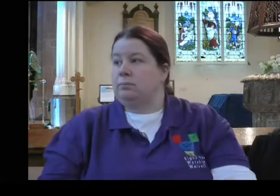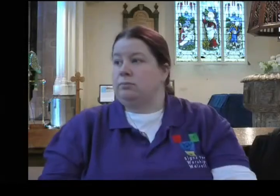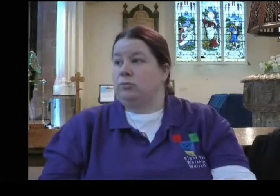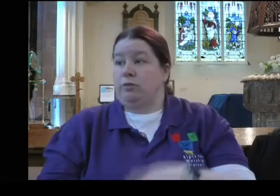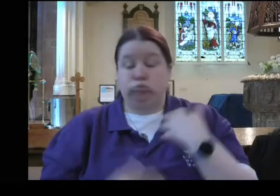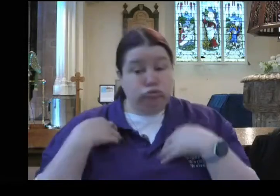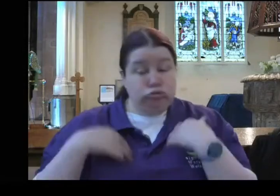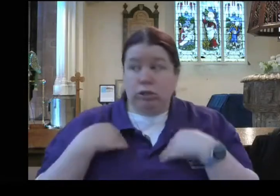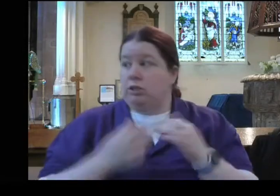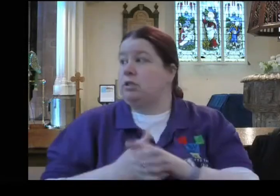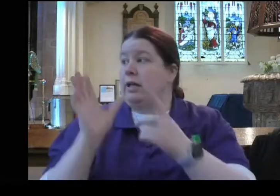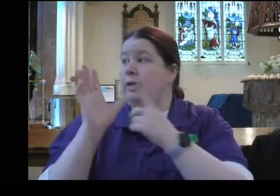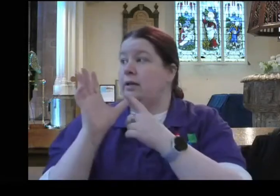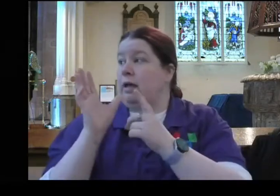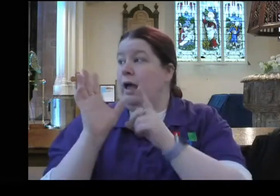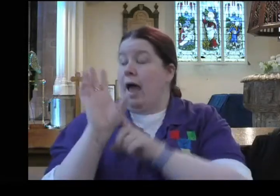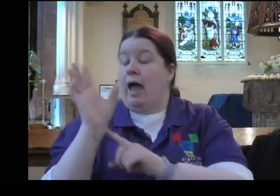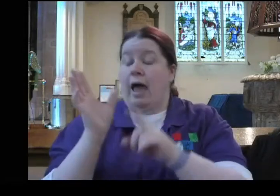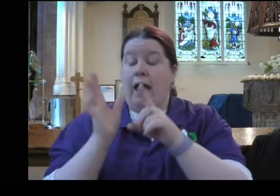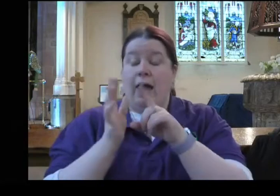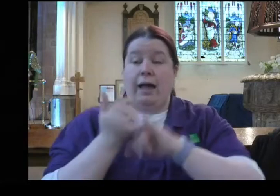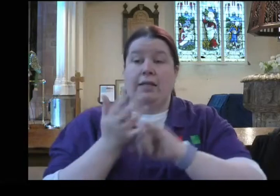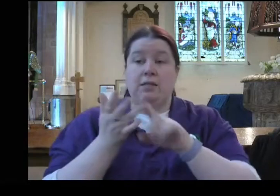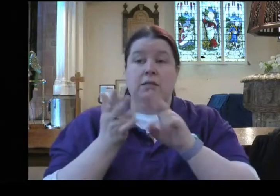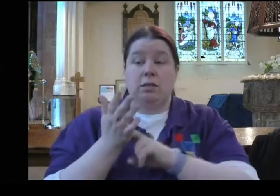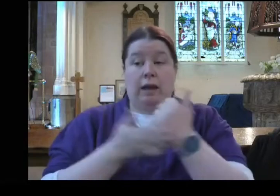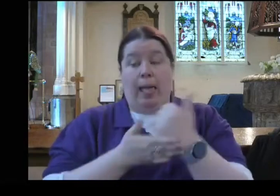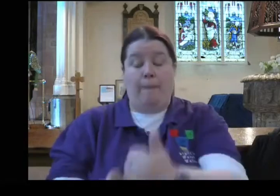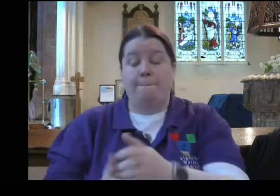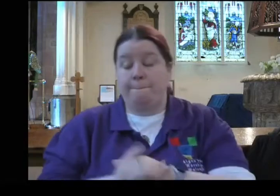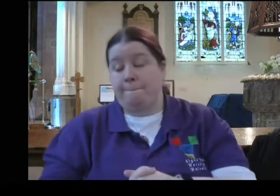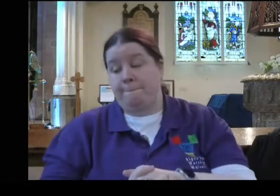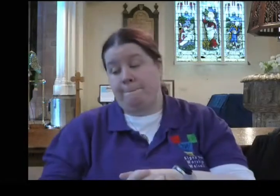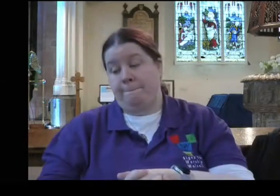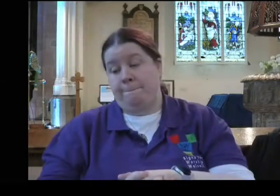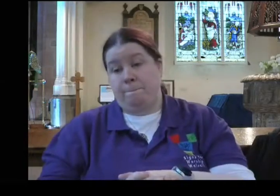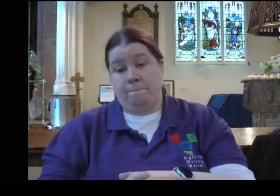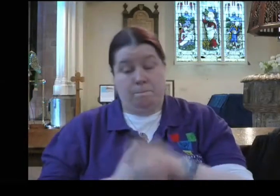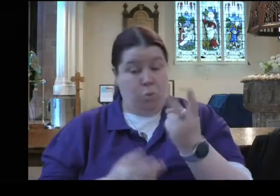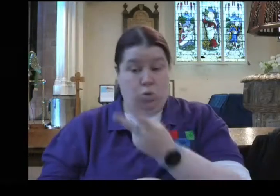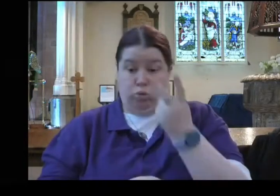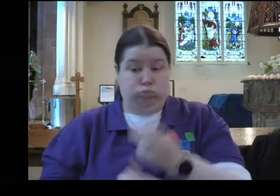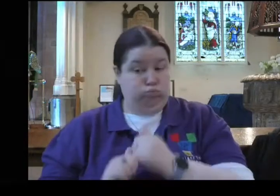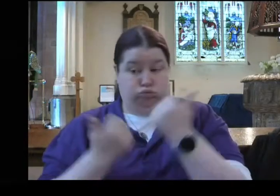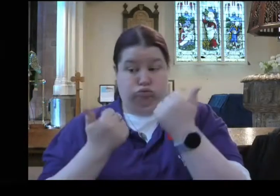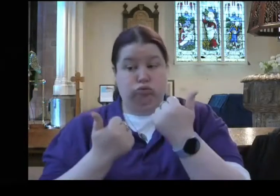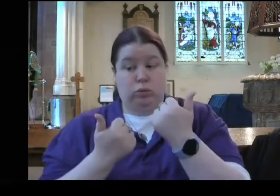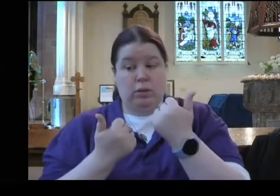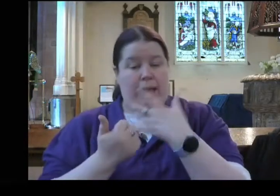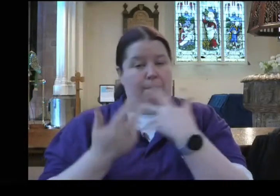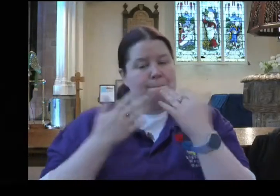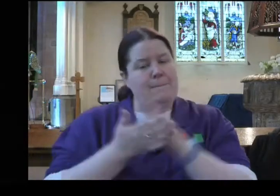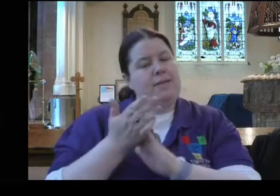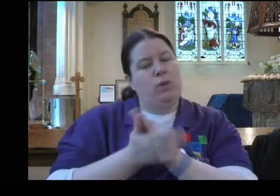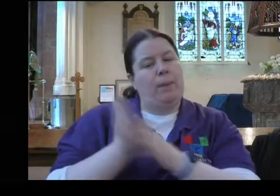congregation. Give us a wave, Alison. Alison, our finance officer, she'll help you that. Both of those ways are particularly good for the church because they allow us to plan